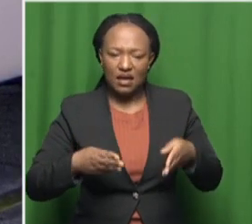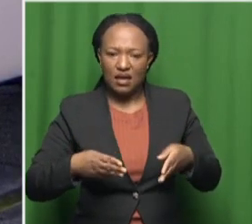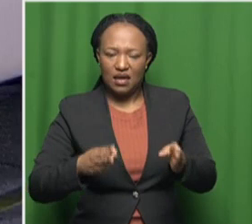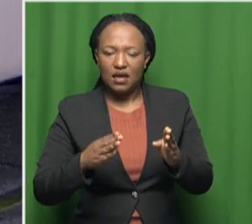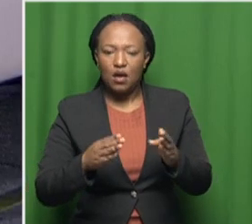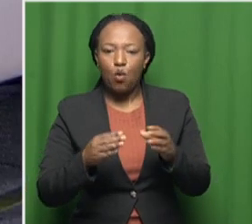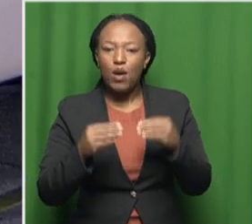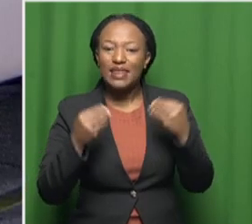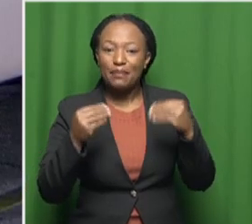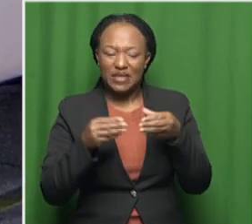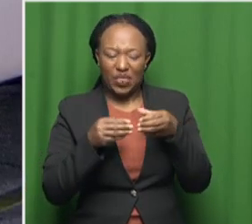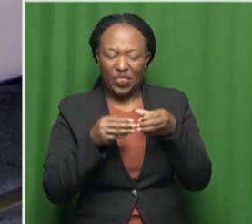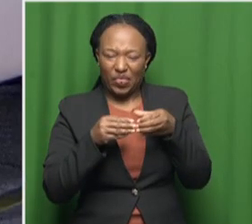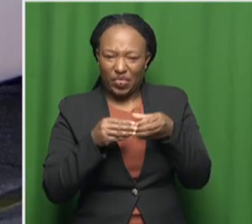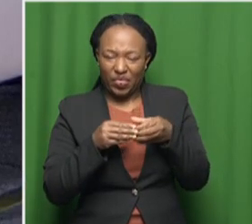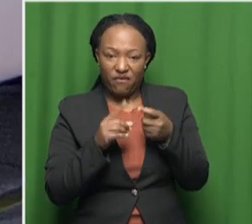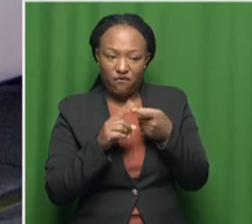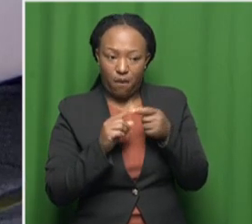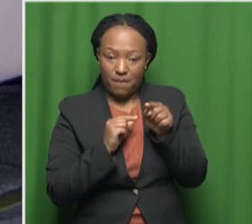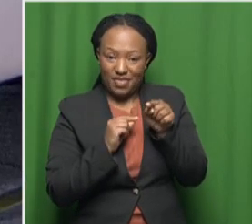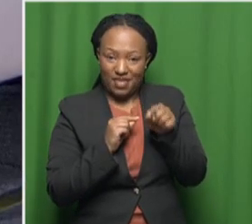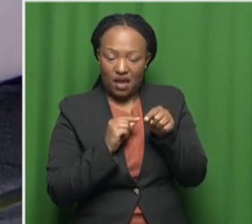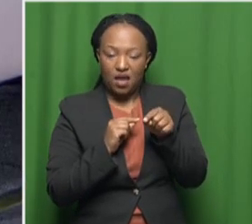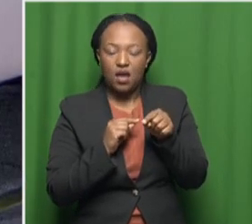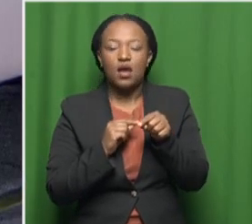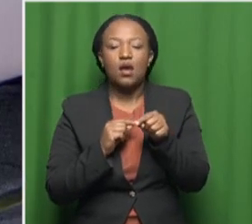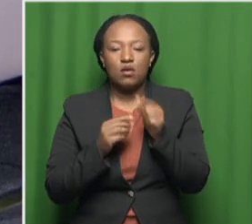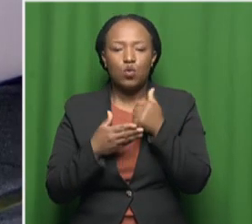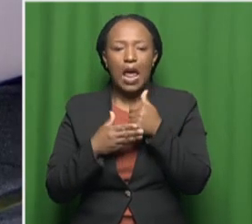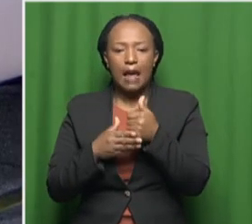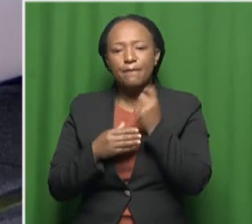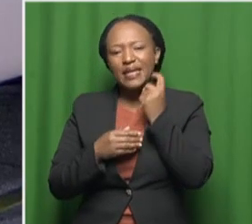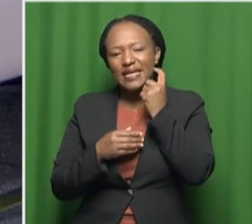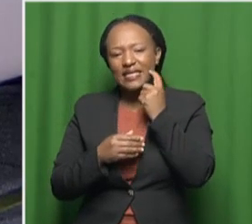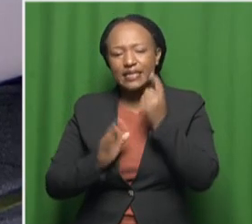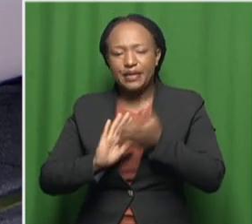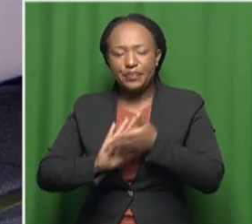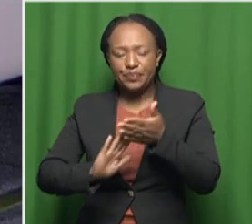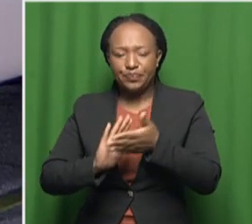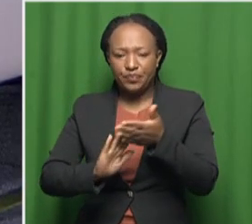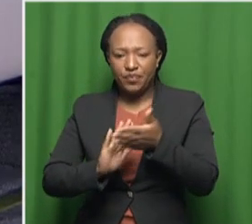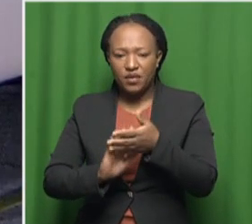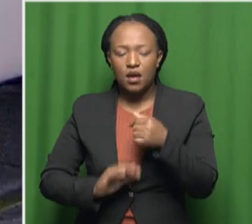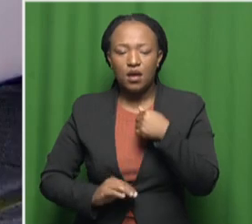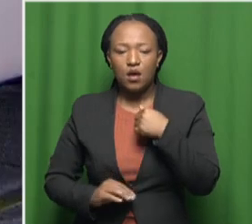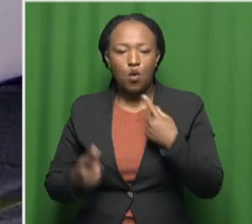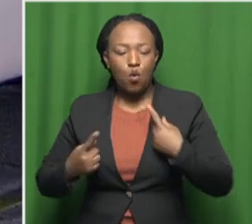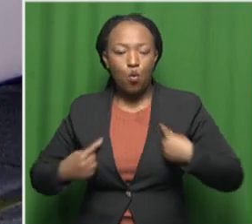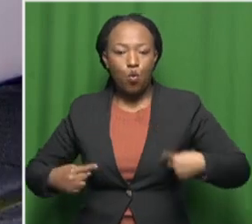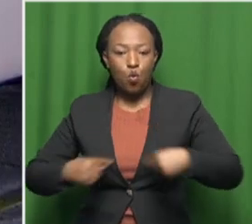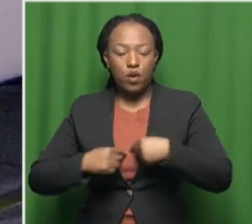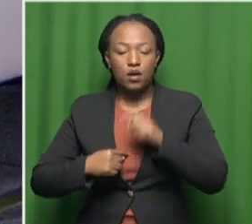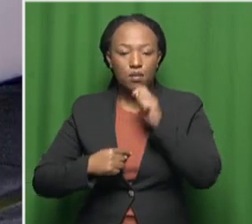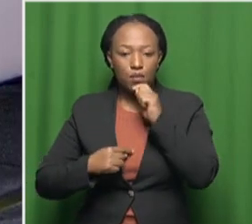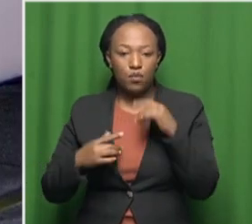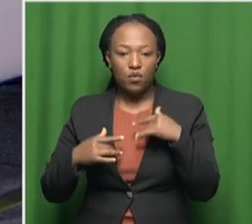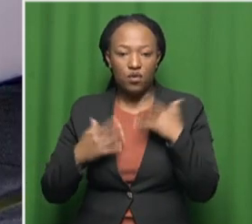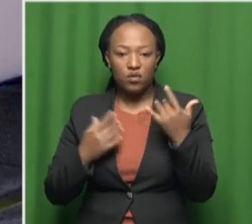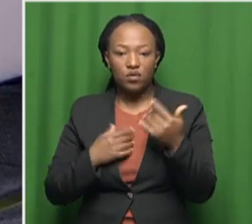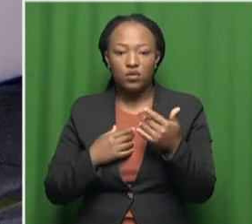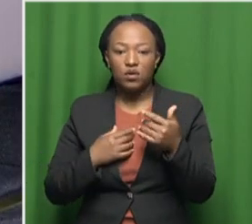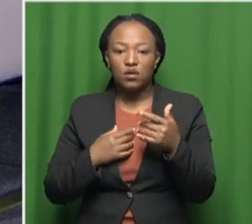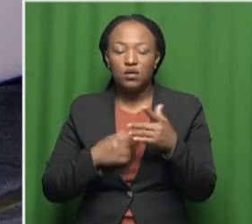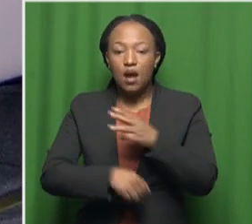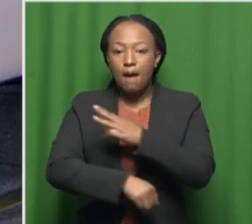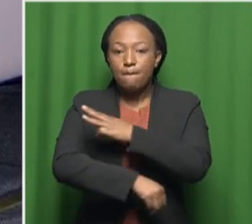going to come from. So can we have an undertaking? And we as Morning Live I'm saying, and my bosses will rack